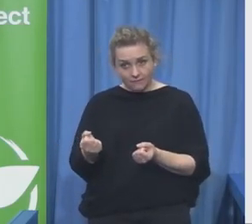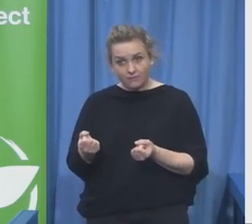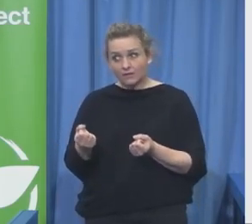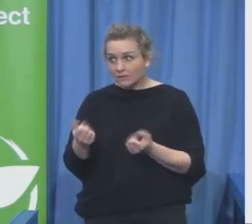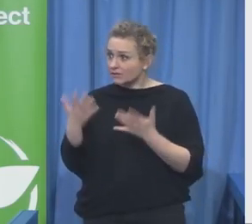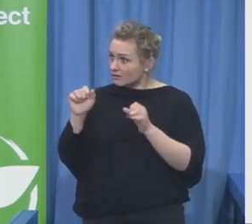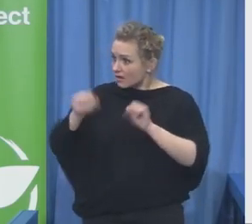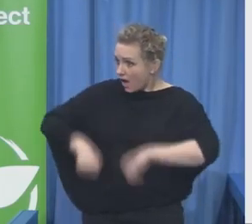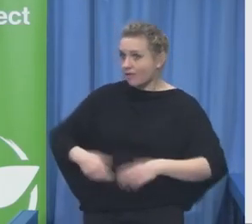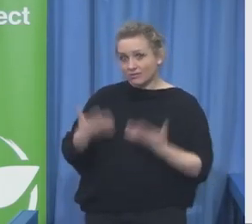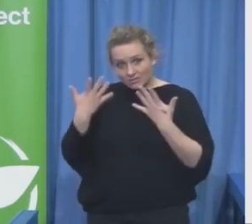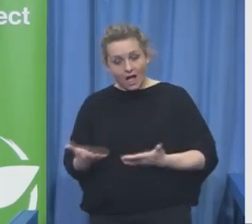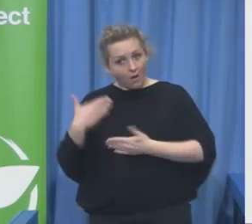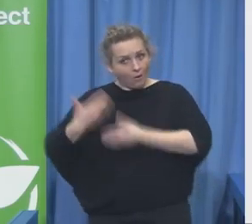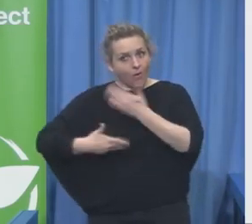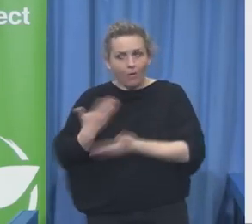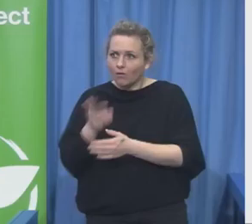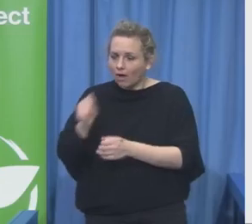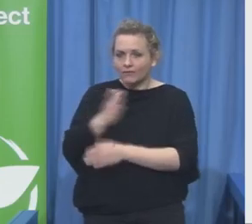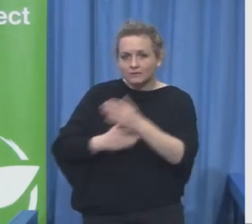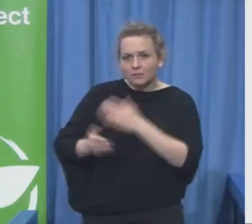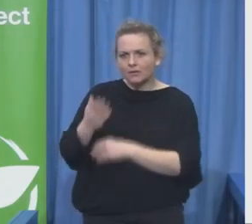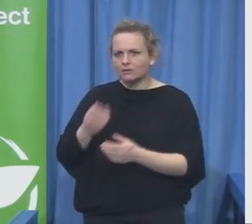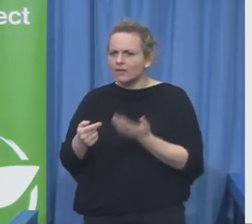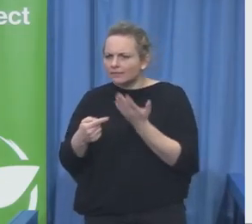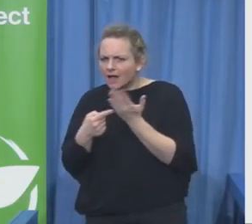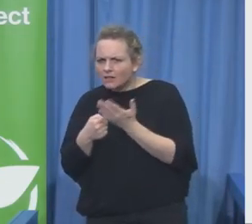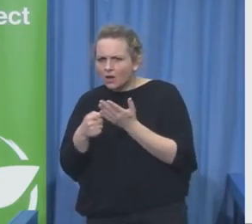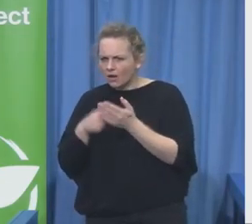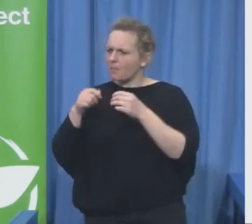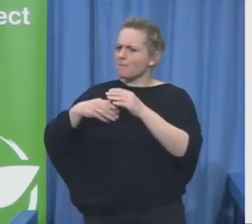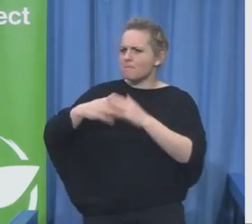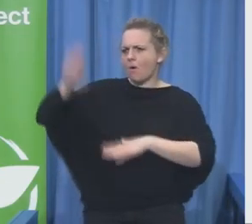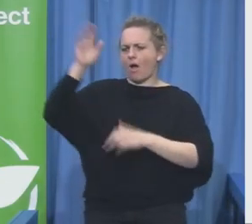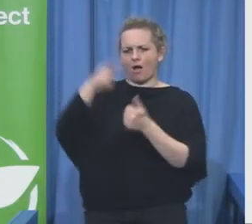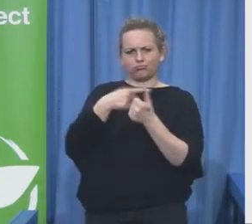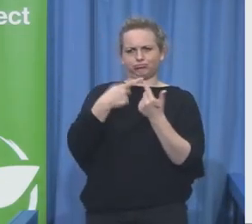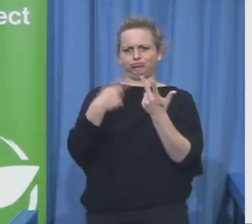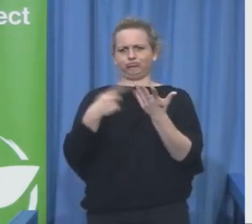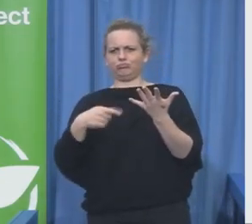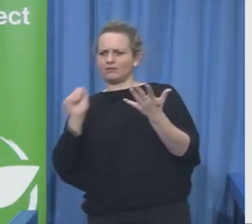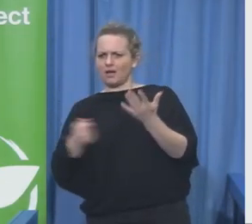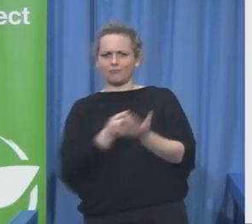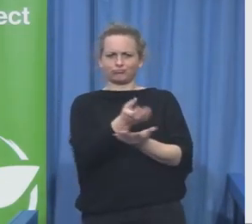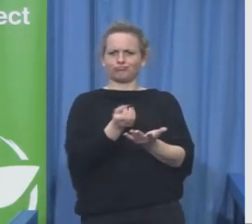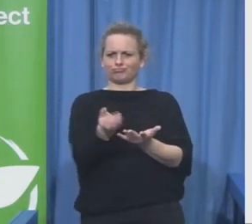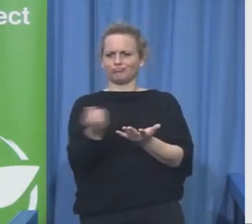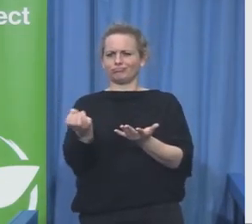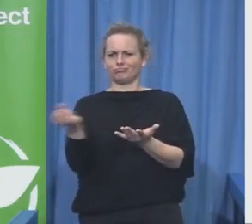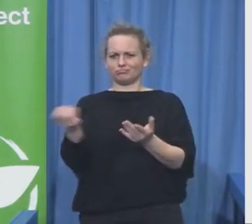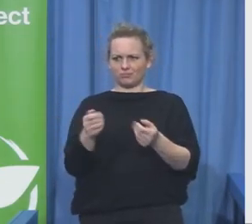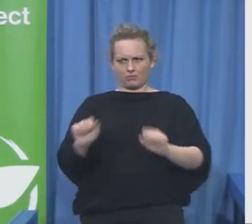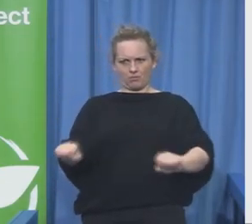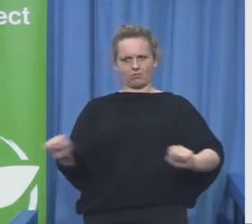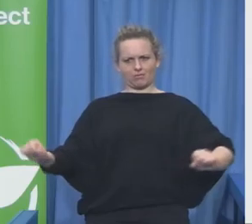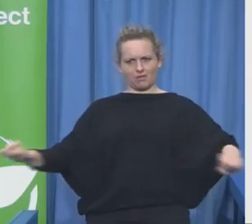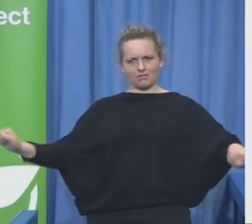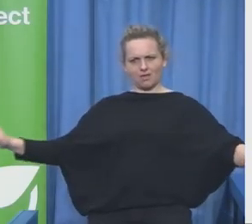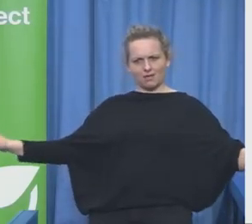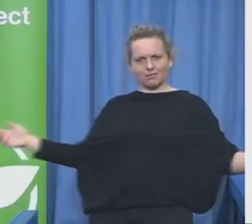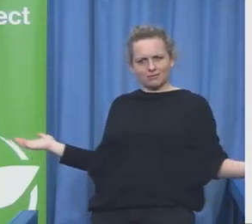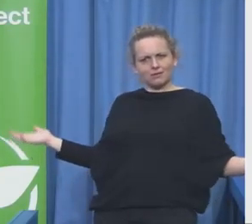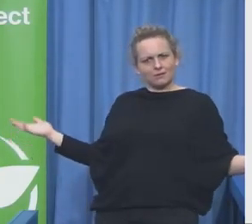the needs of people with a whole range of people with disabilities. So Microsoft's impact should not just be within Microsoft itself, but